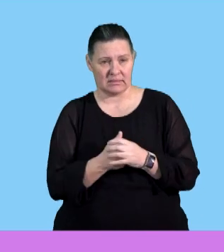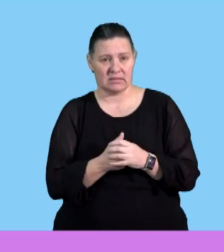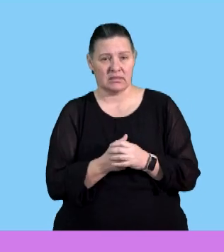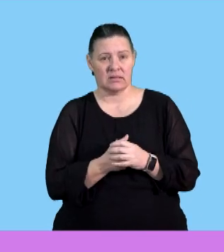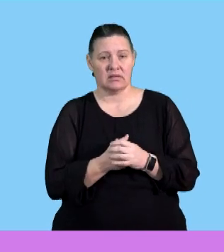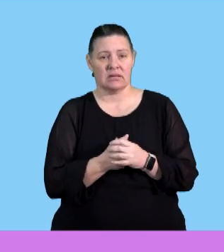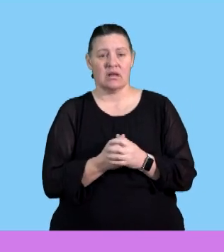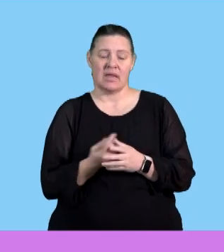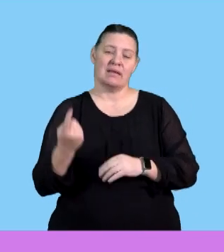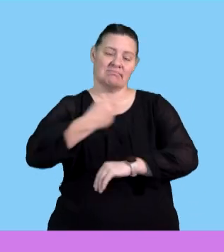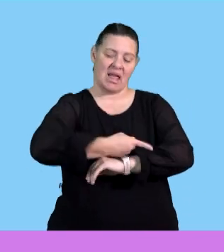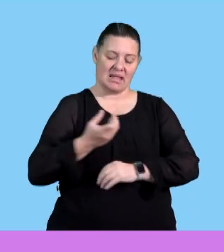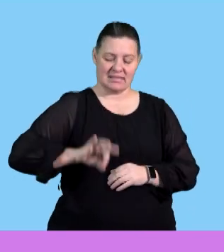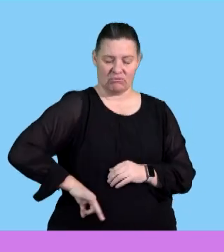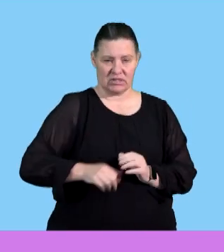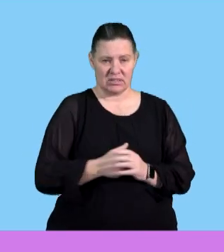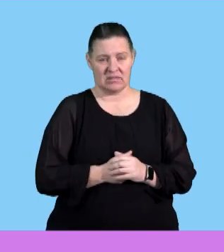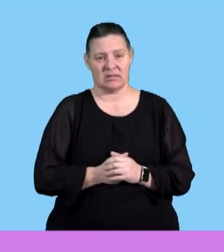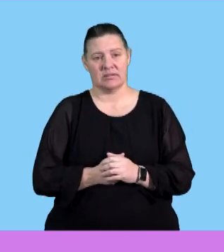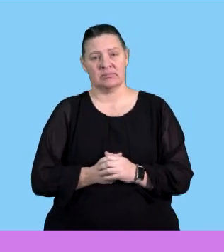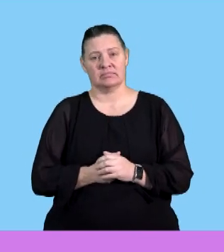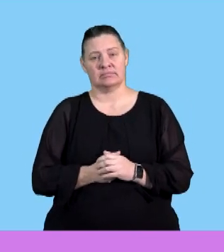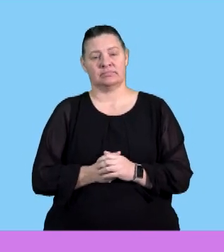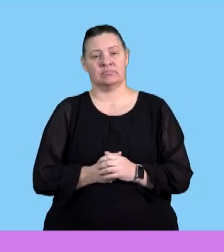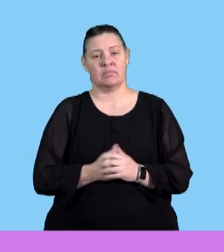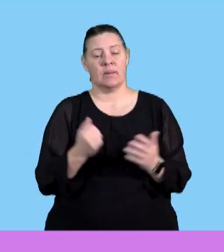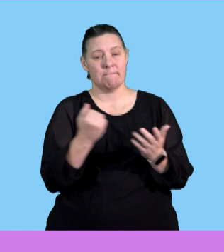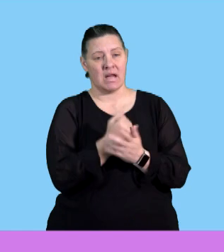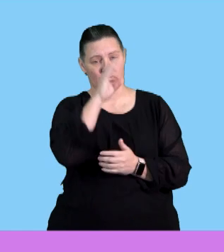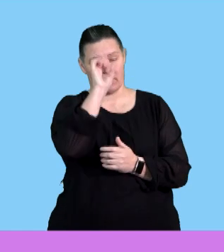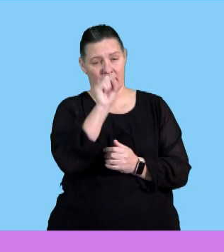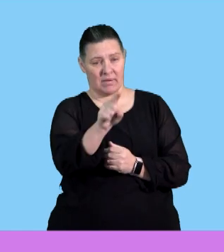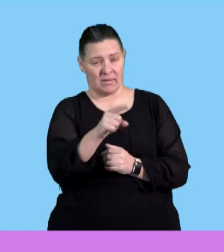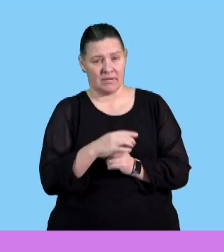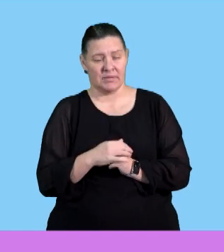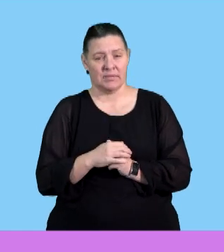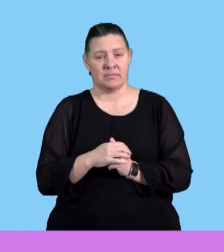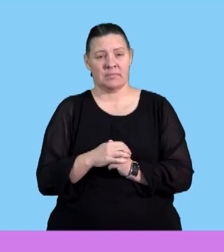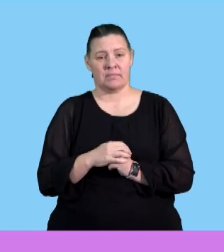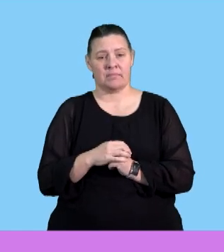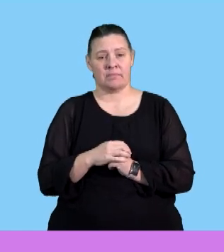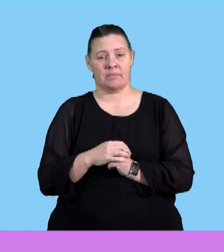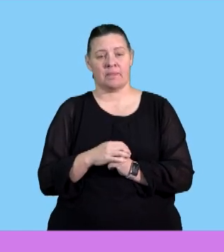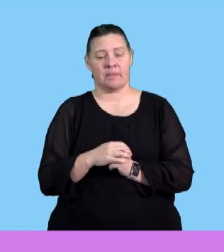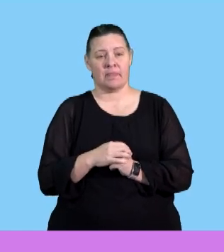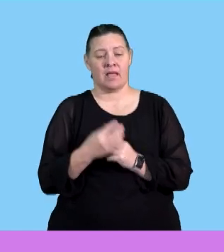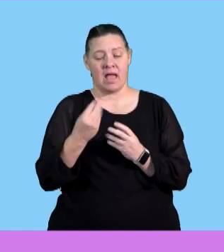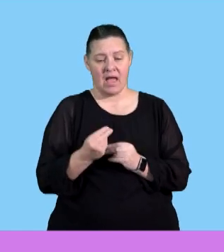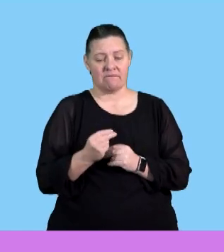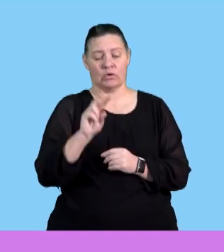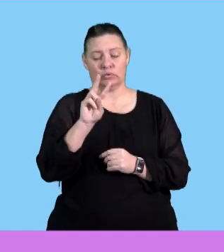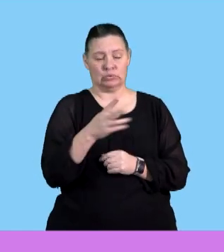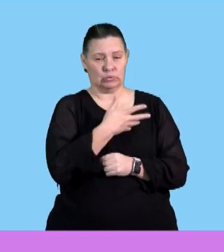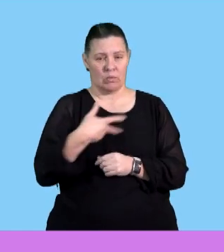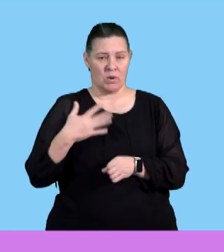calculate the daily wage. So we need to remember that she's got